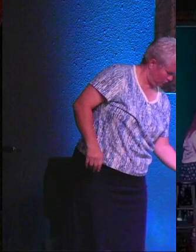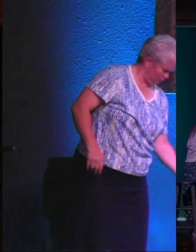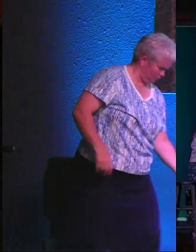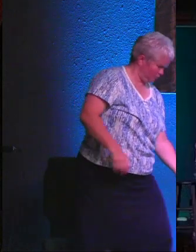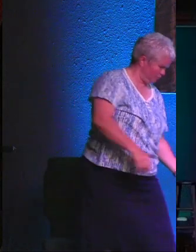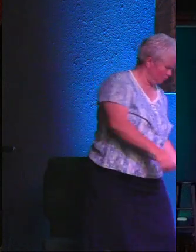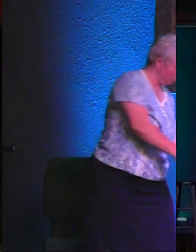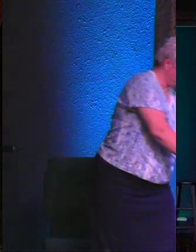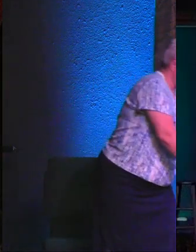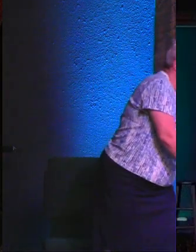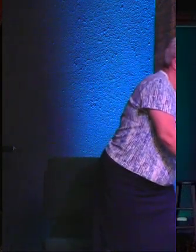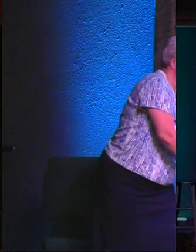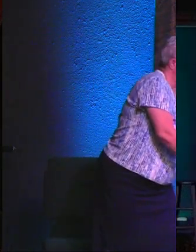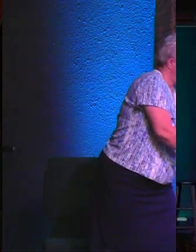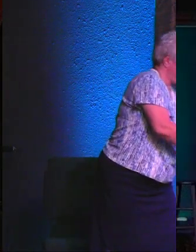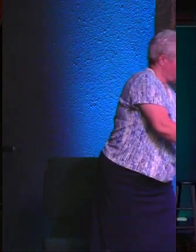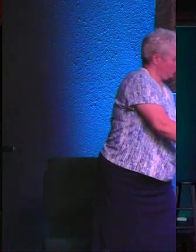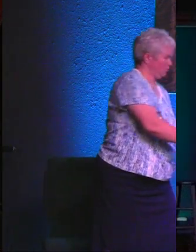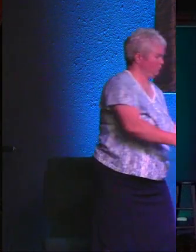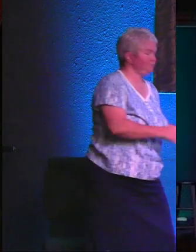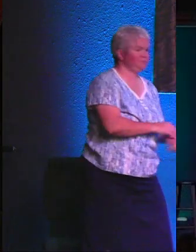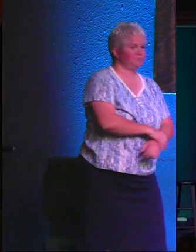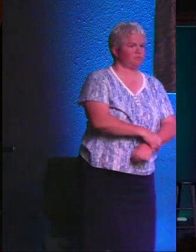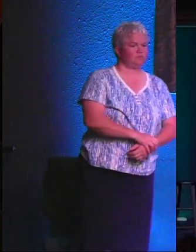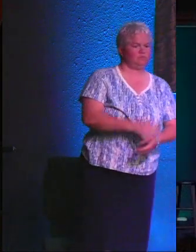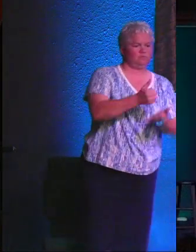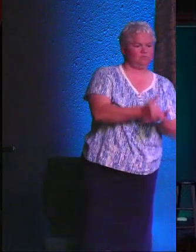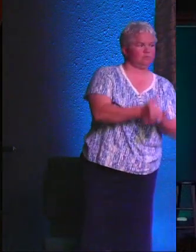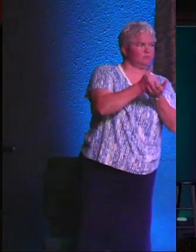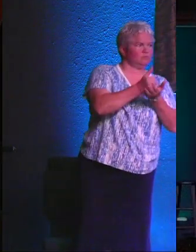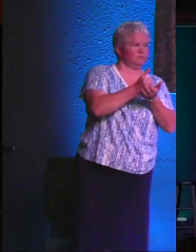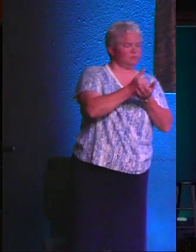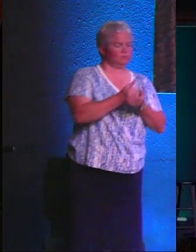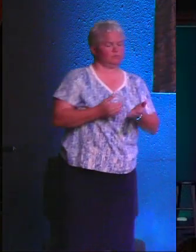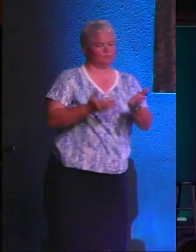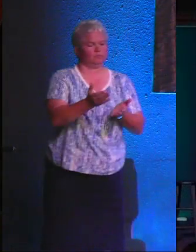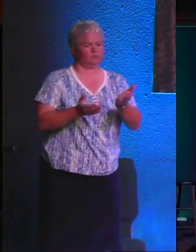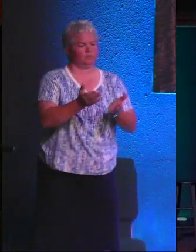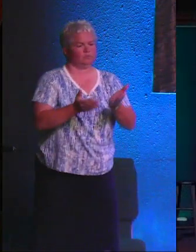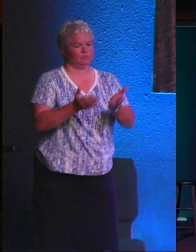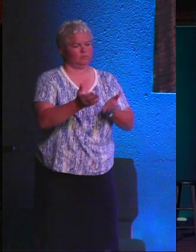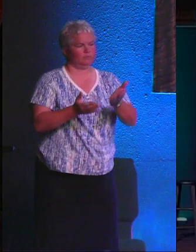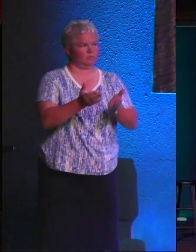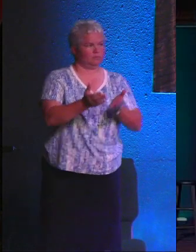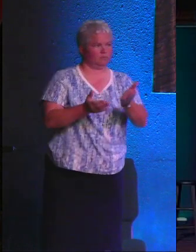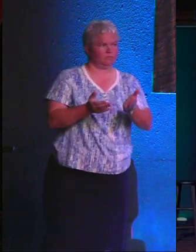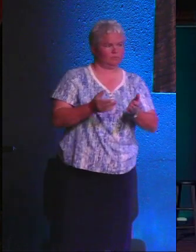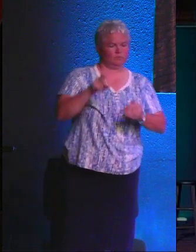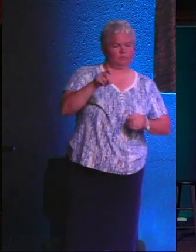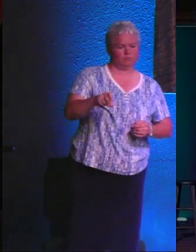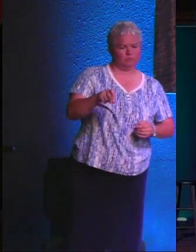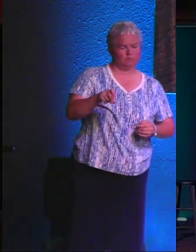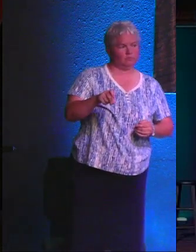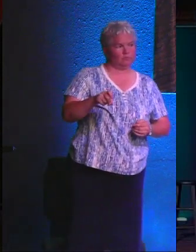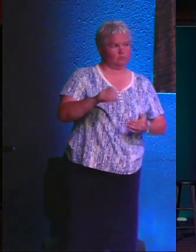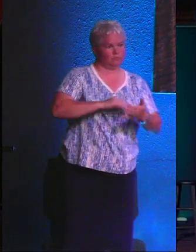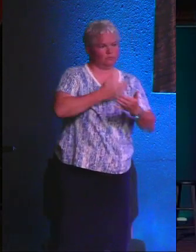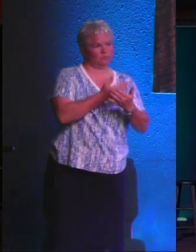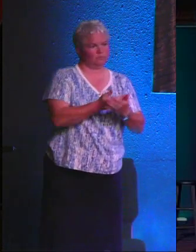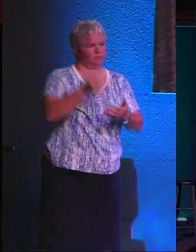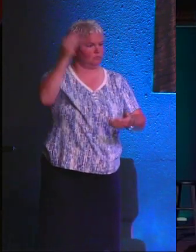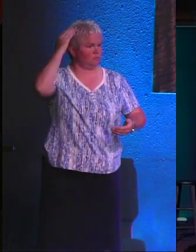anything, please don't miss this opportunity to support this ministry. It is so needed. We all know that